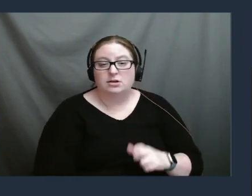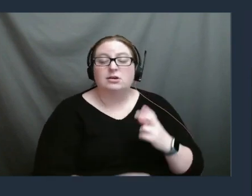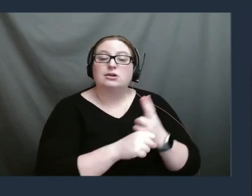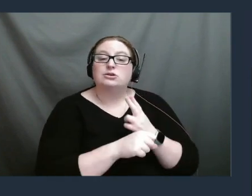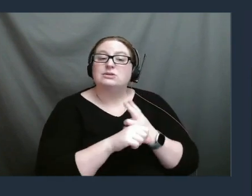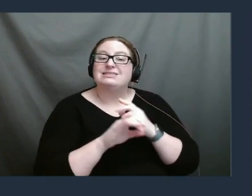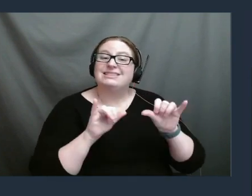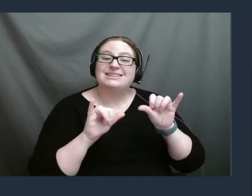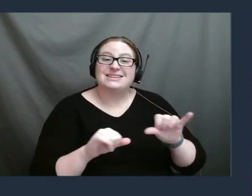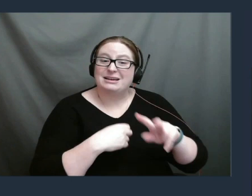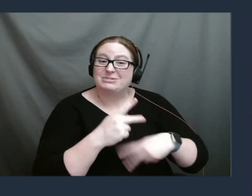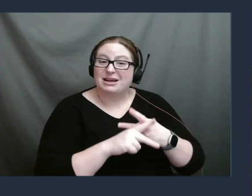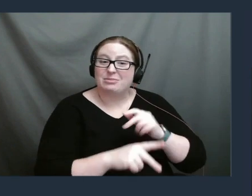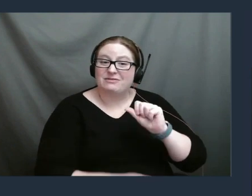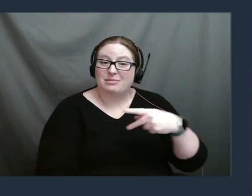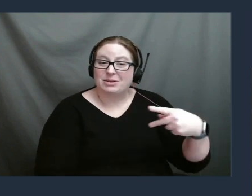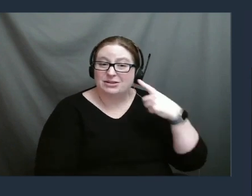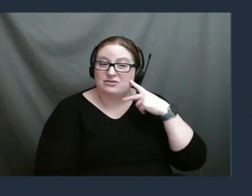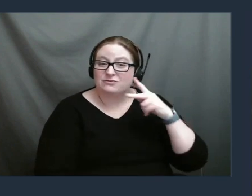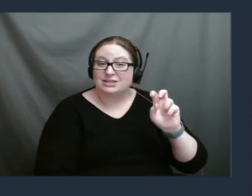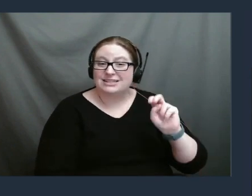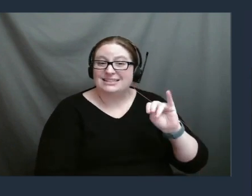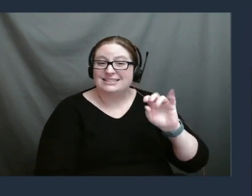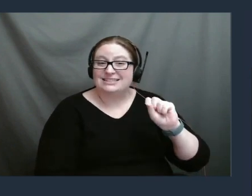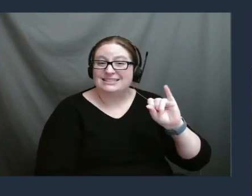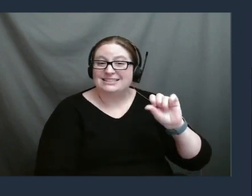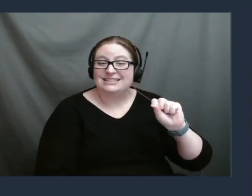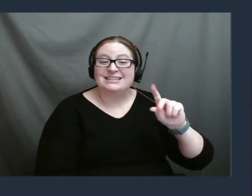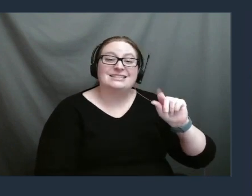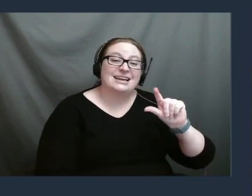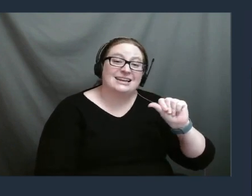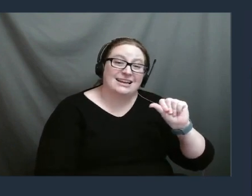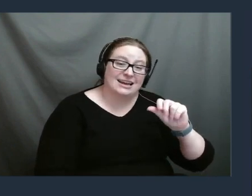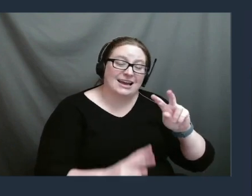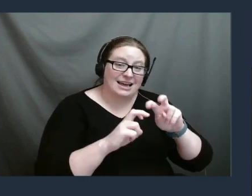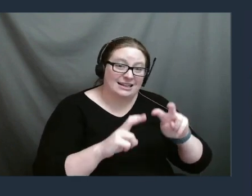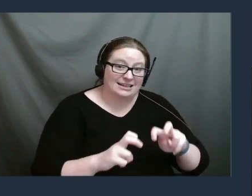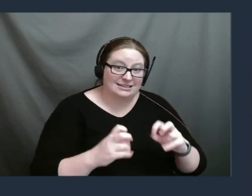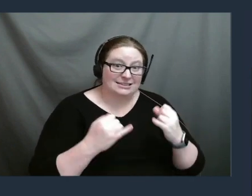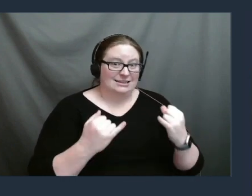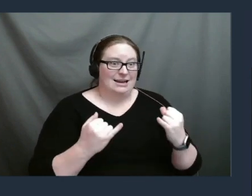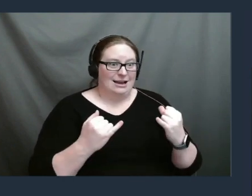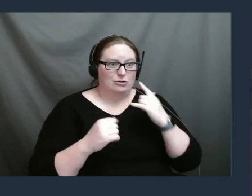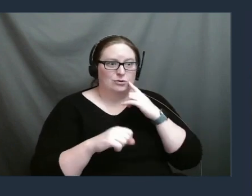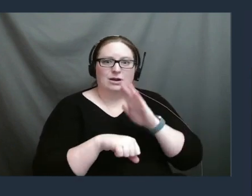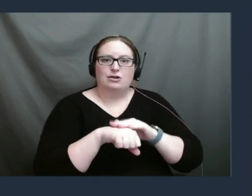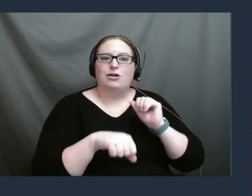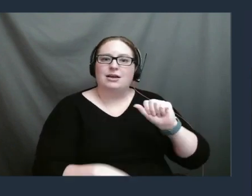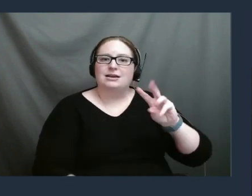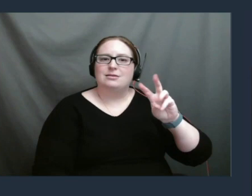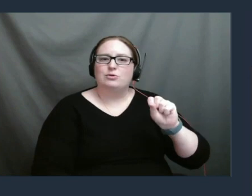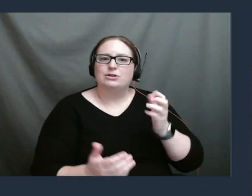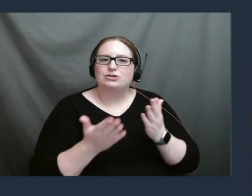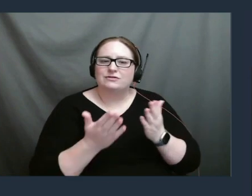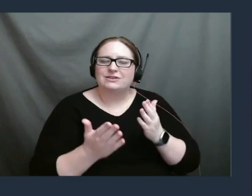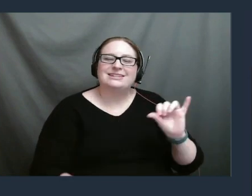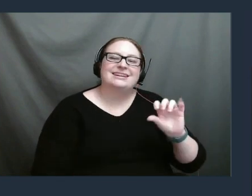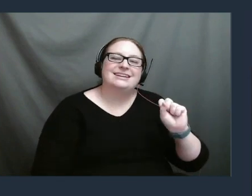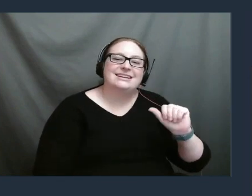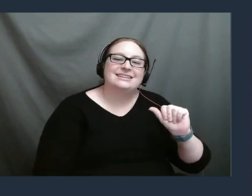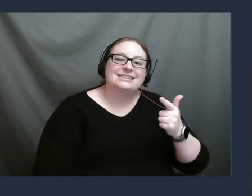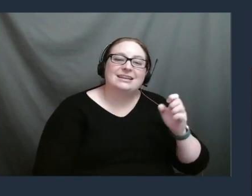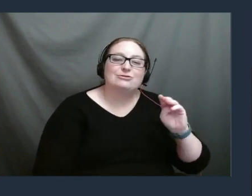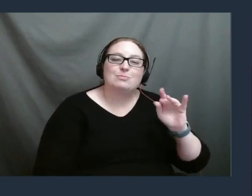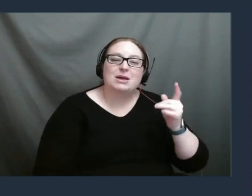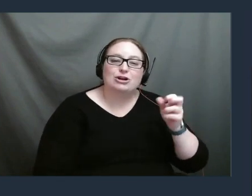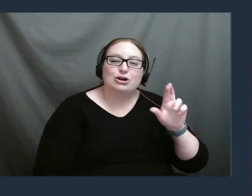of application on Kinesis data analytics, you can now asynchronously call an external AWS service like SageMaker Inference or other